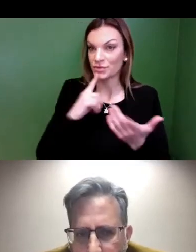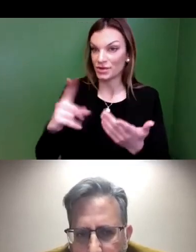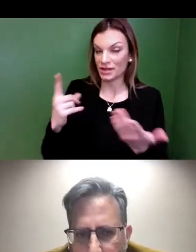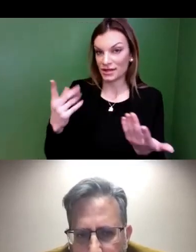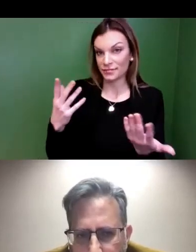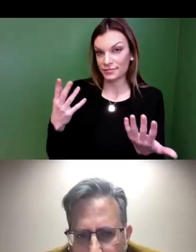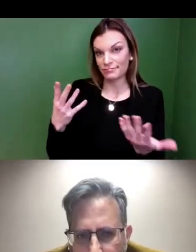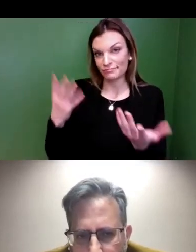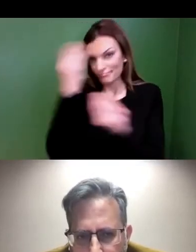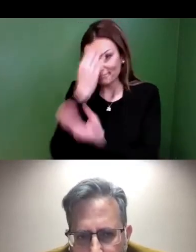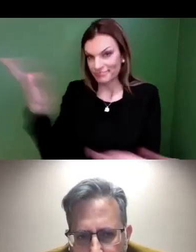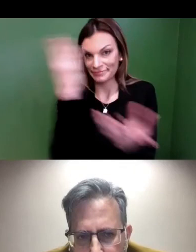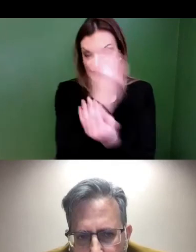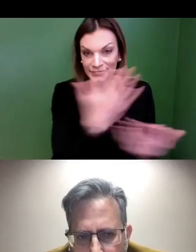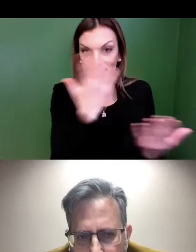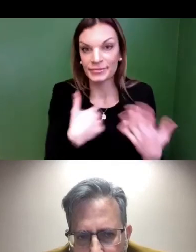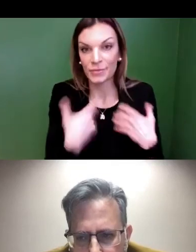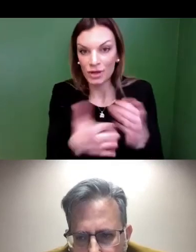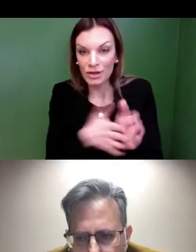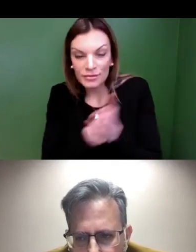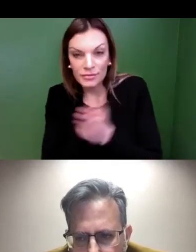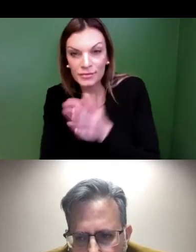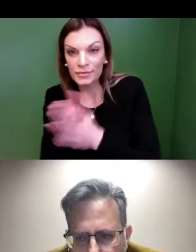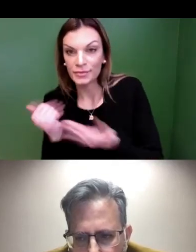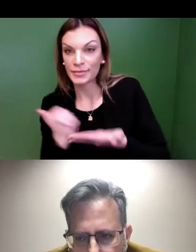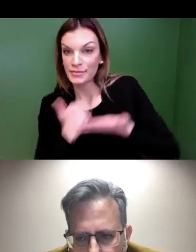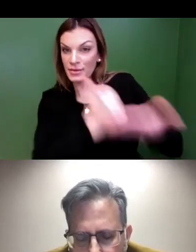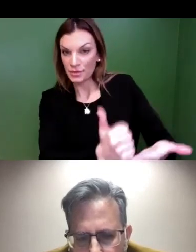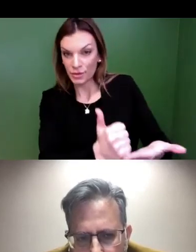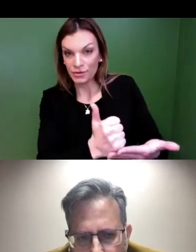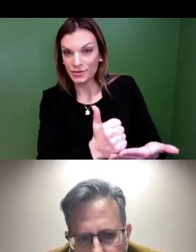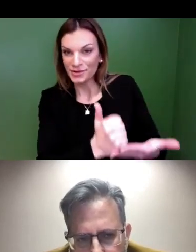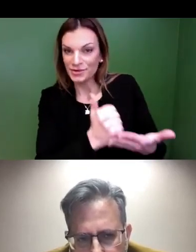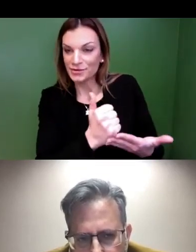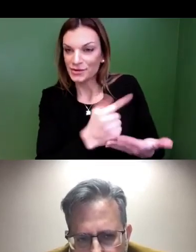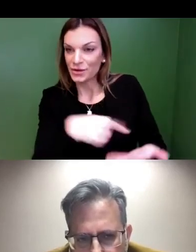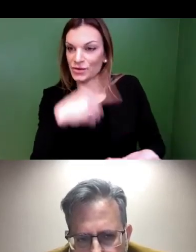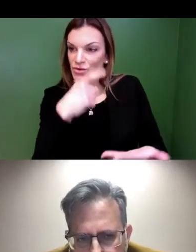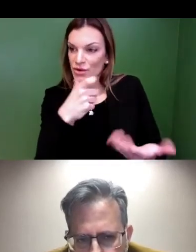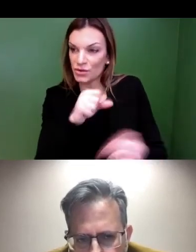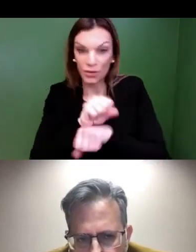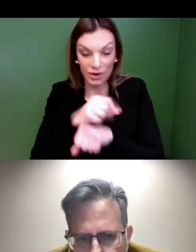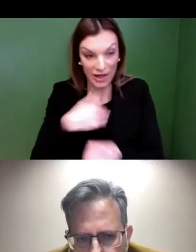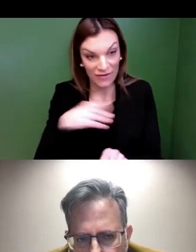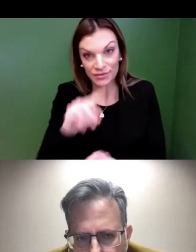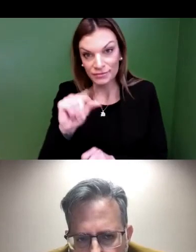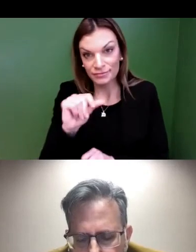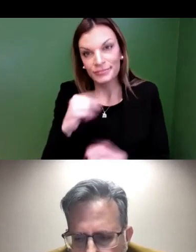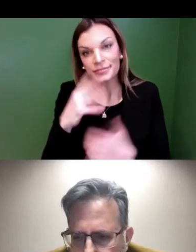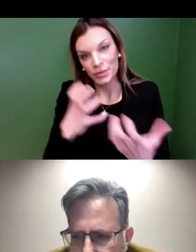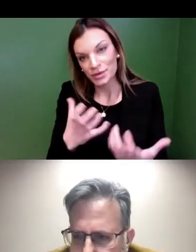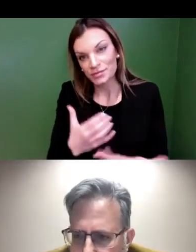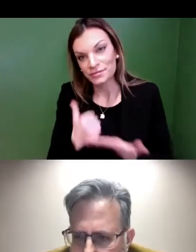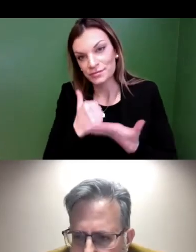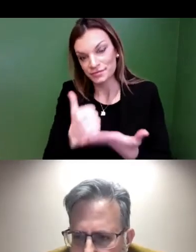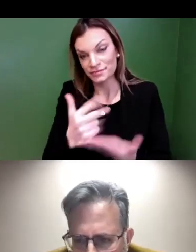circle, right? I mean, we'd love to be able to help those that want to work. And if they have disabilities, of course, we want to be able to help them